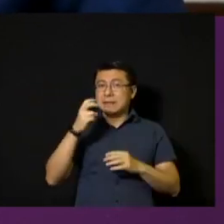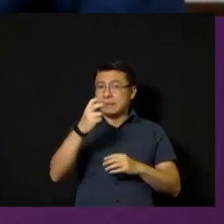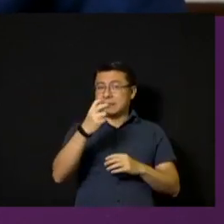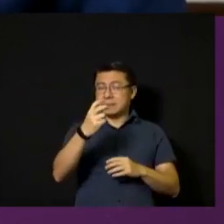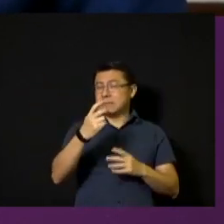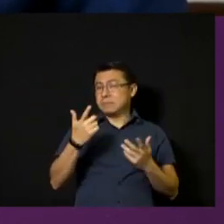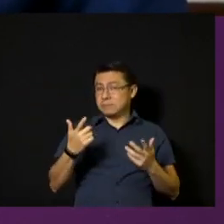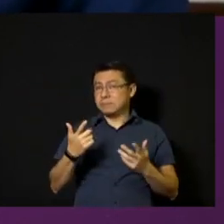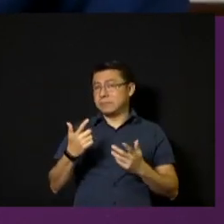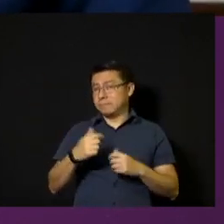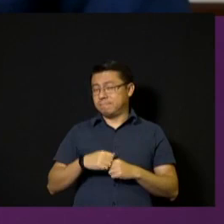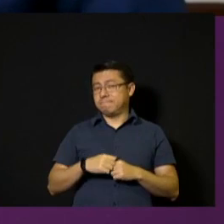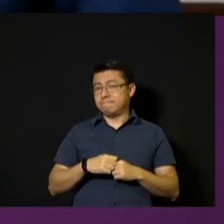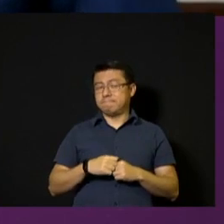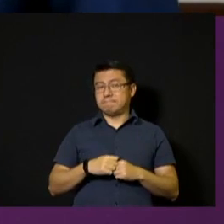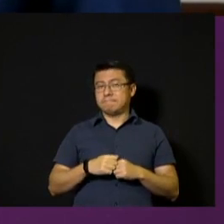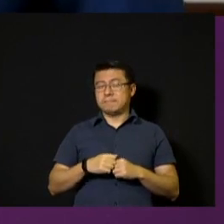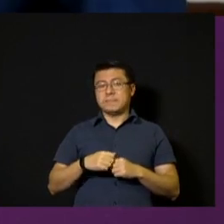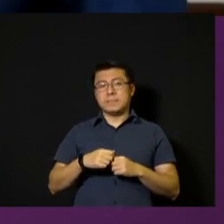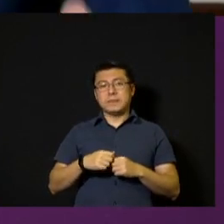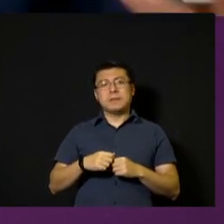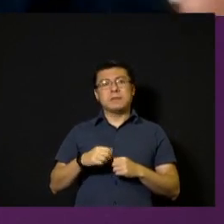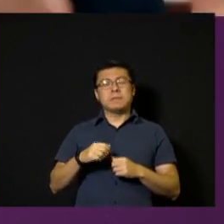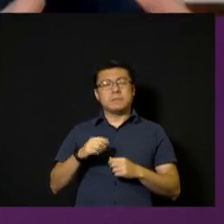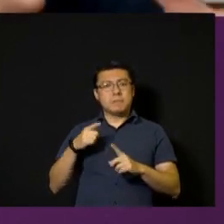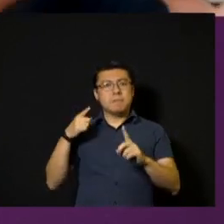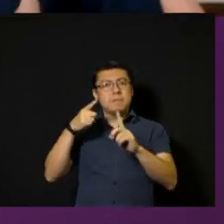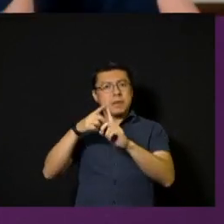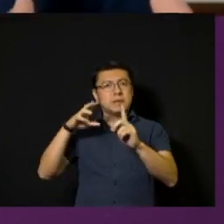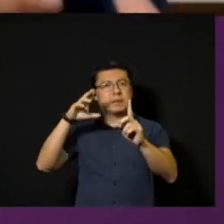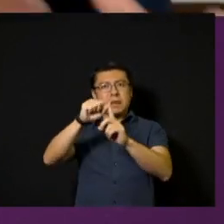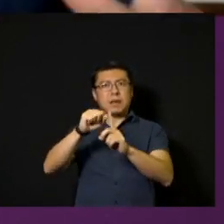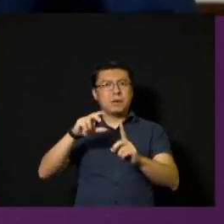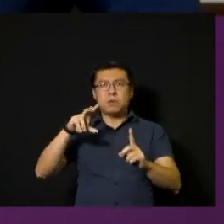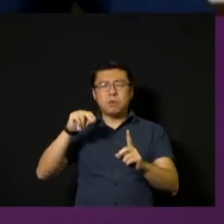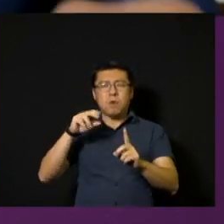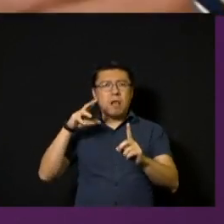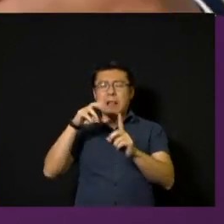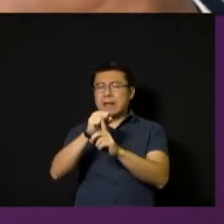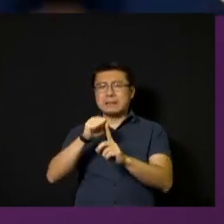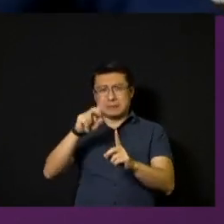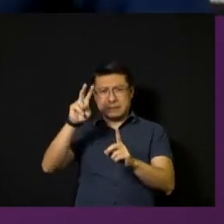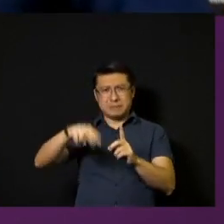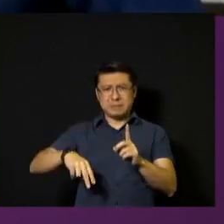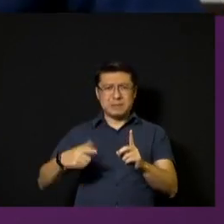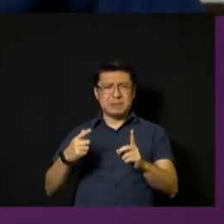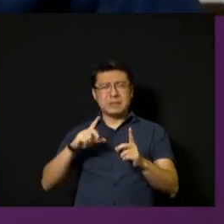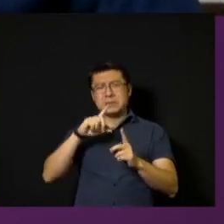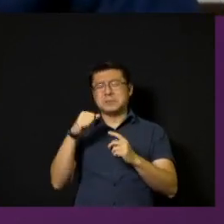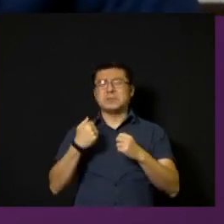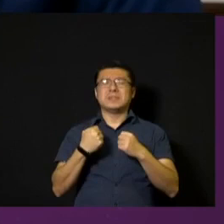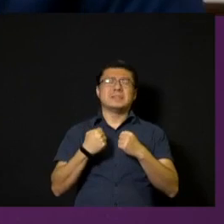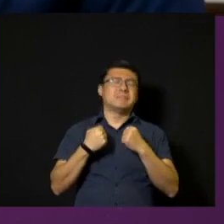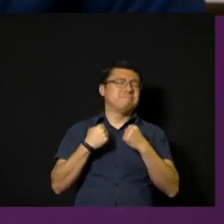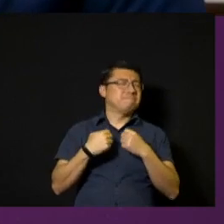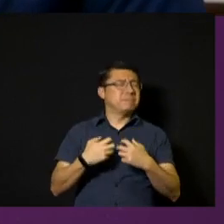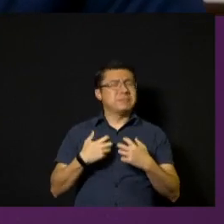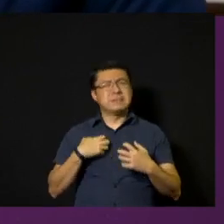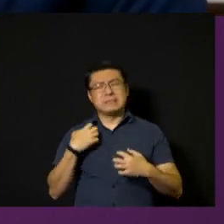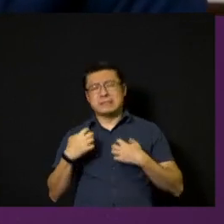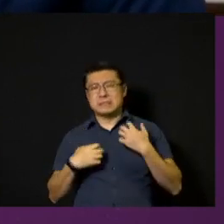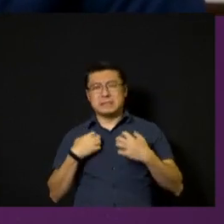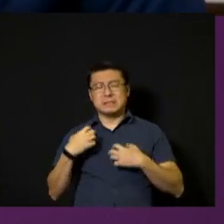if our goals depends from happiness, because if we won't get the goals, we're going to be frustrated. I do what I